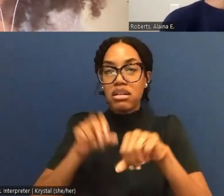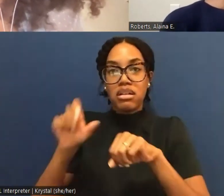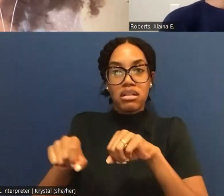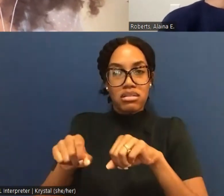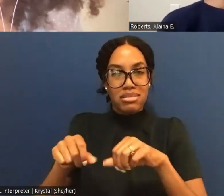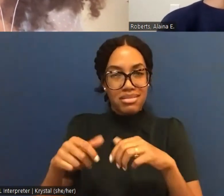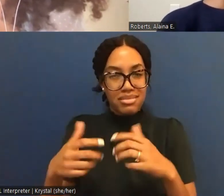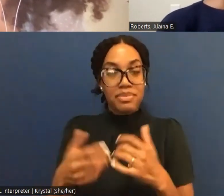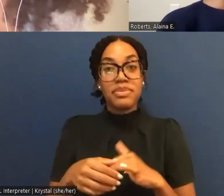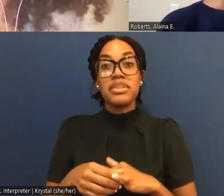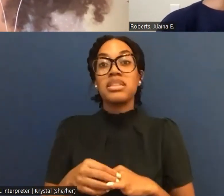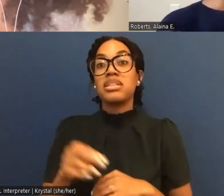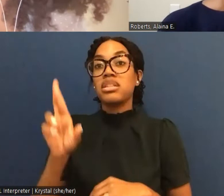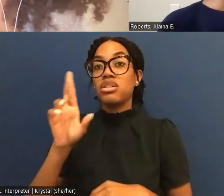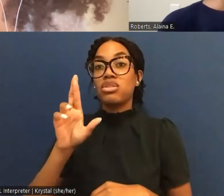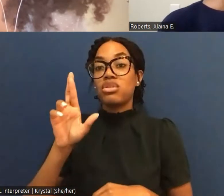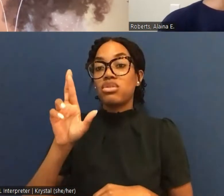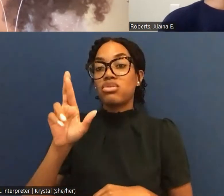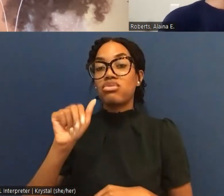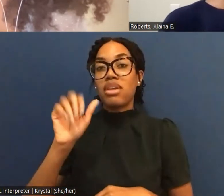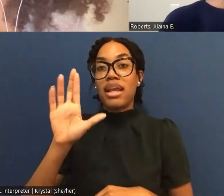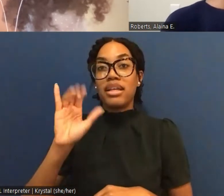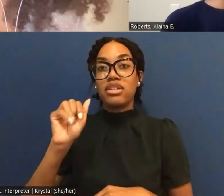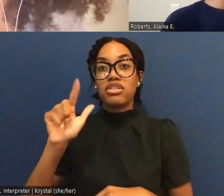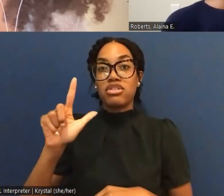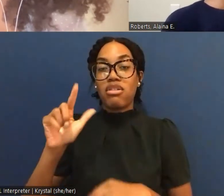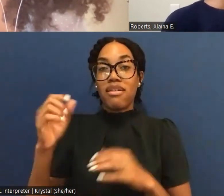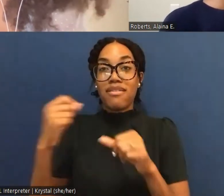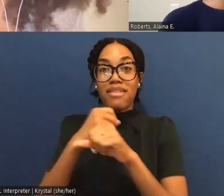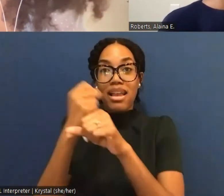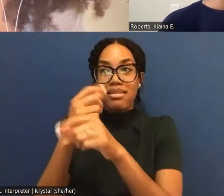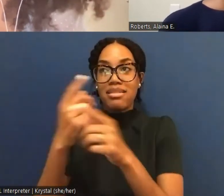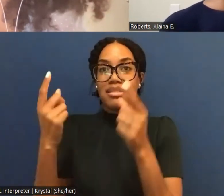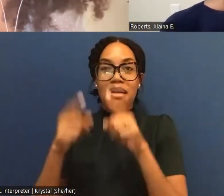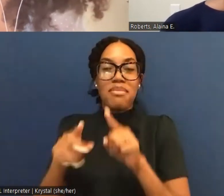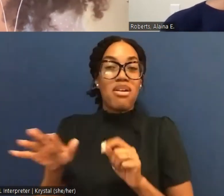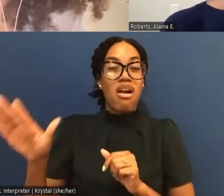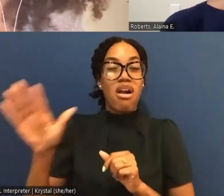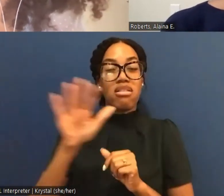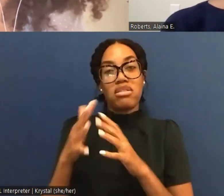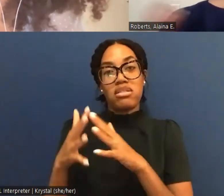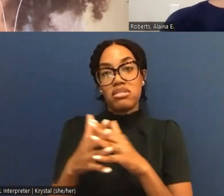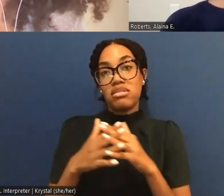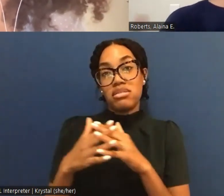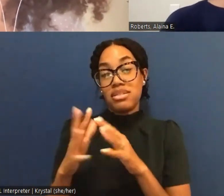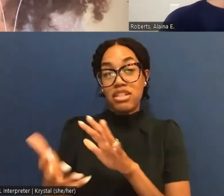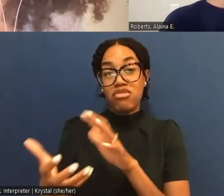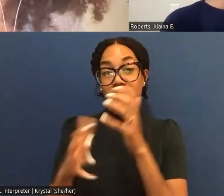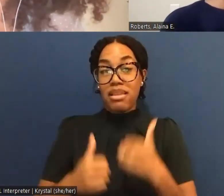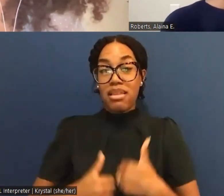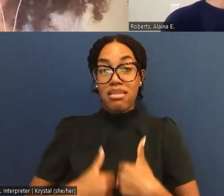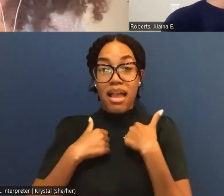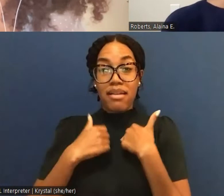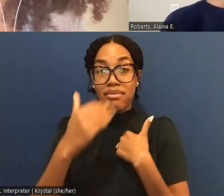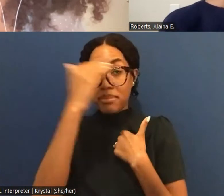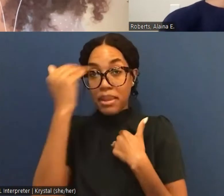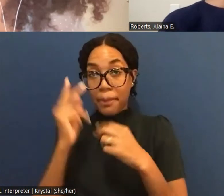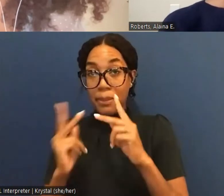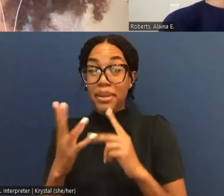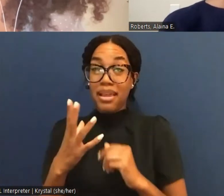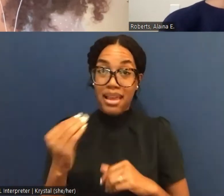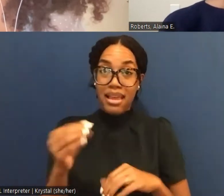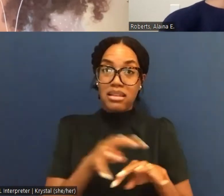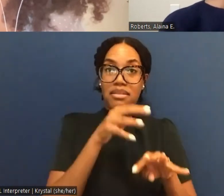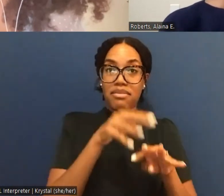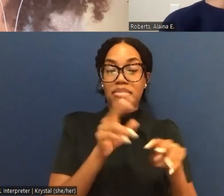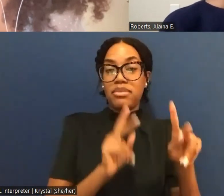the country disrupted the lives of African Americans and also Native Americans. And so this kind of story I tell in my book and how it